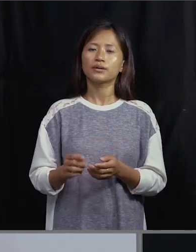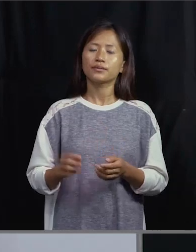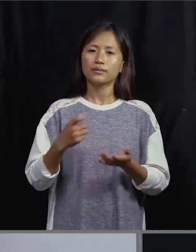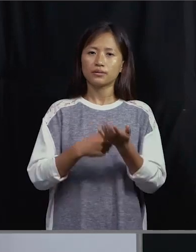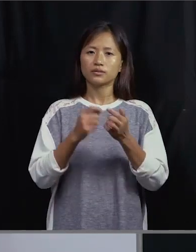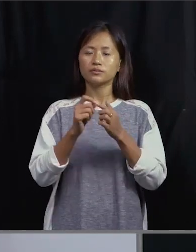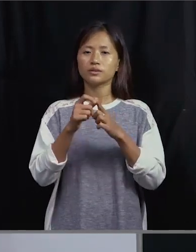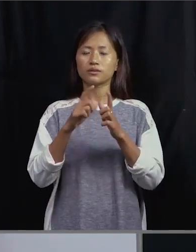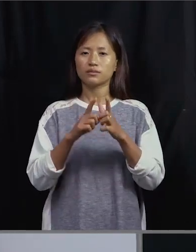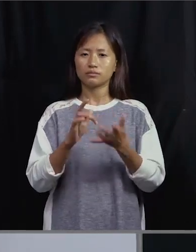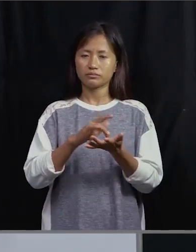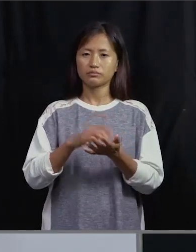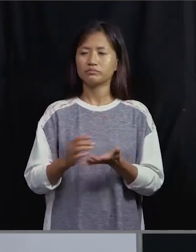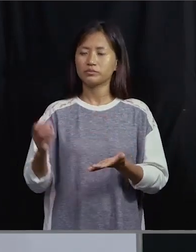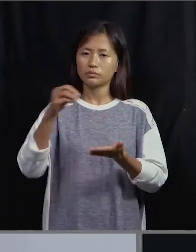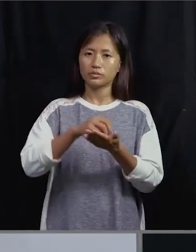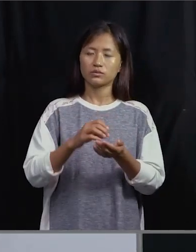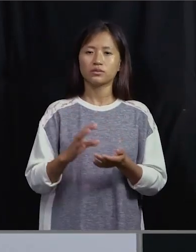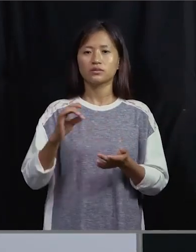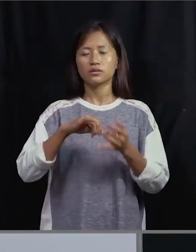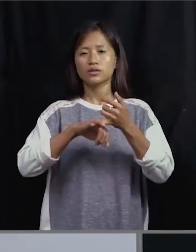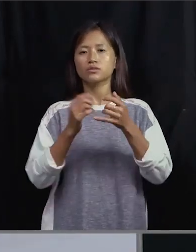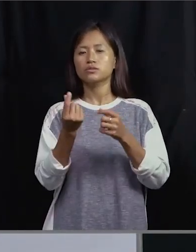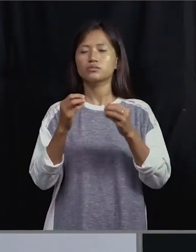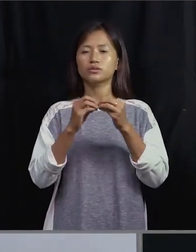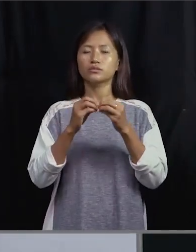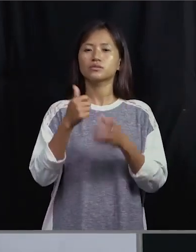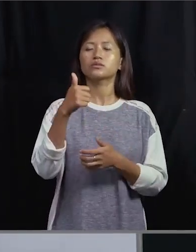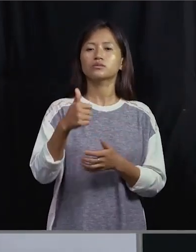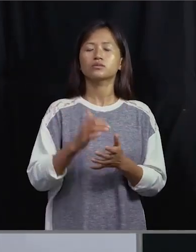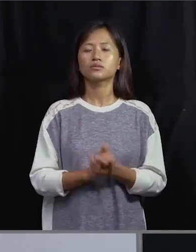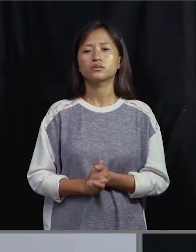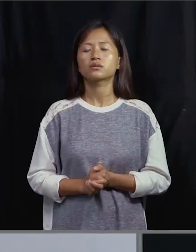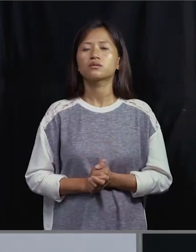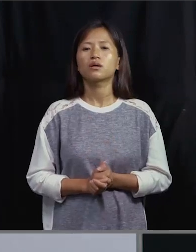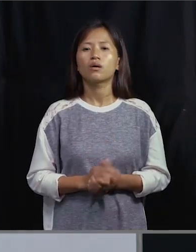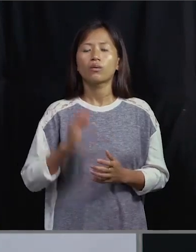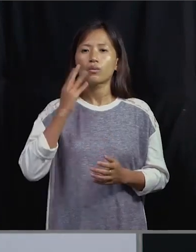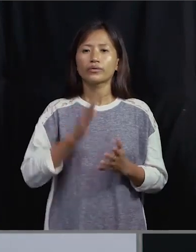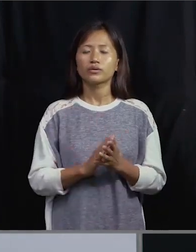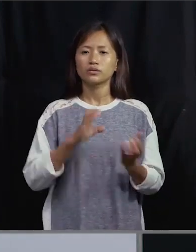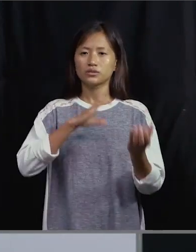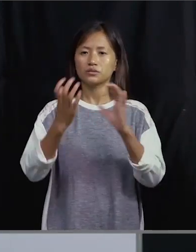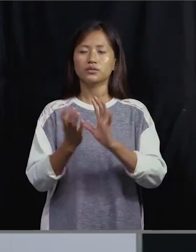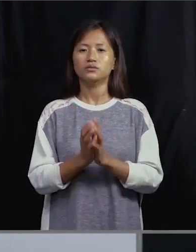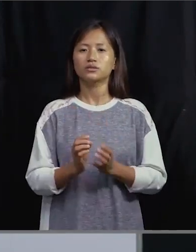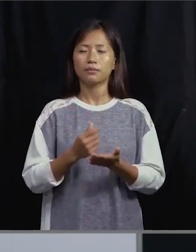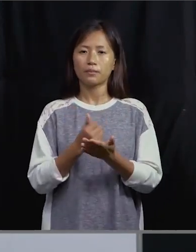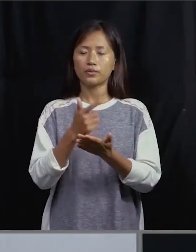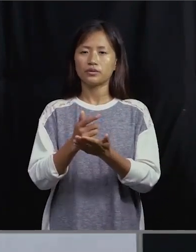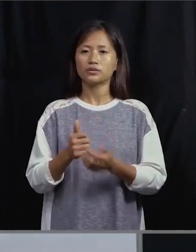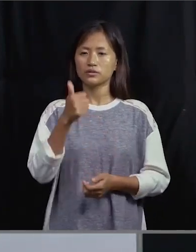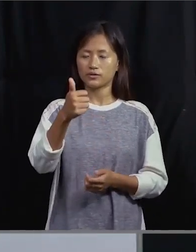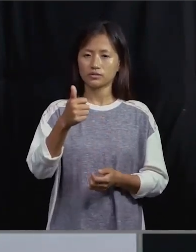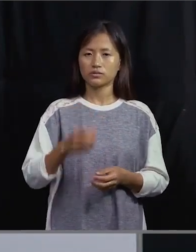the other good. Those are called substitute goods. Now, what happens when there is a change in the price of the given